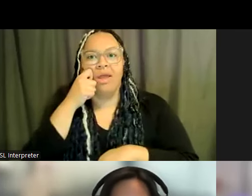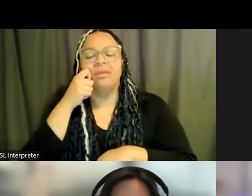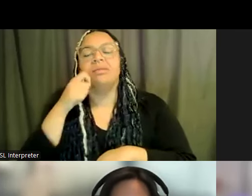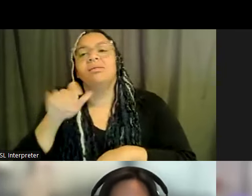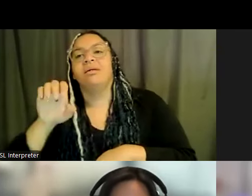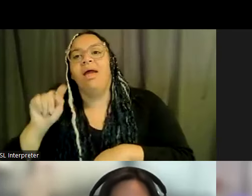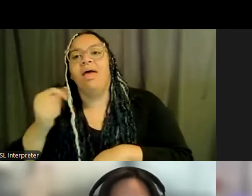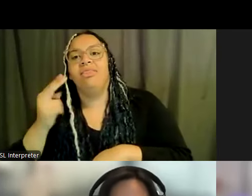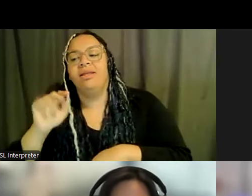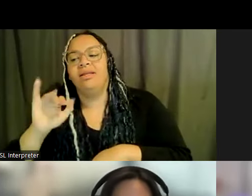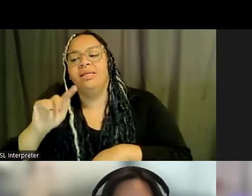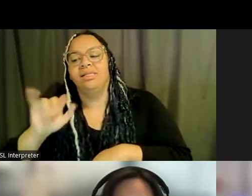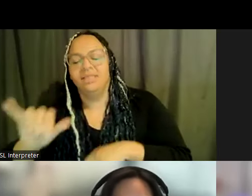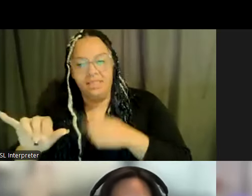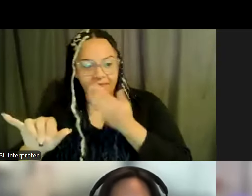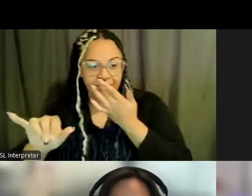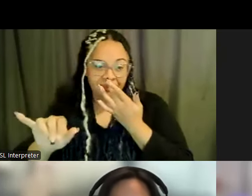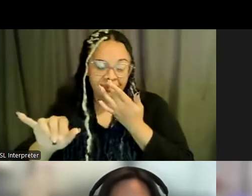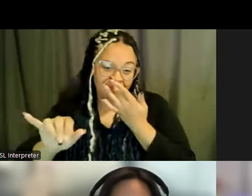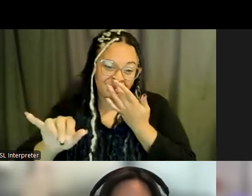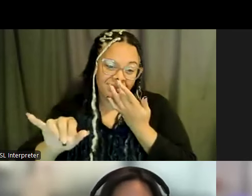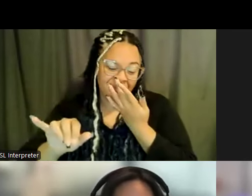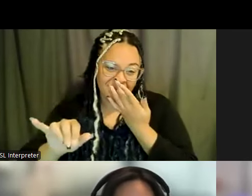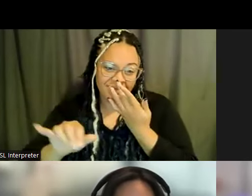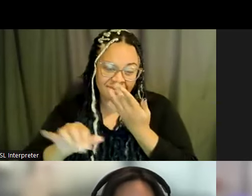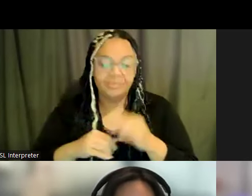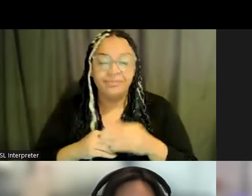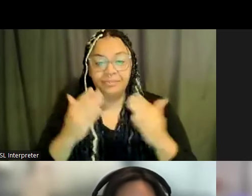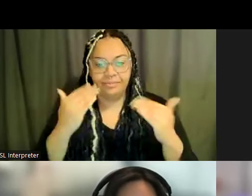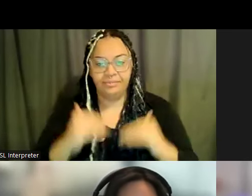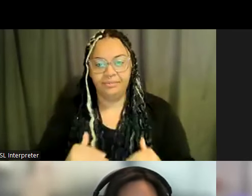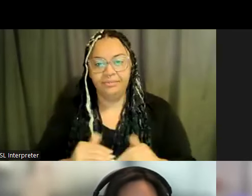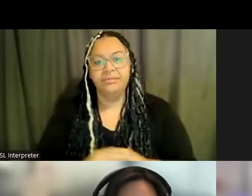past few slides. And next slide, please.